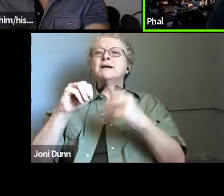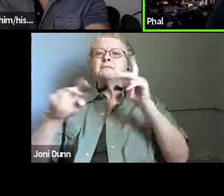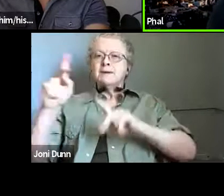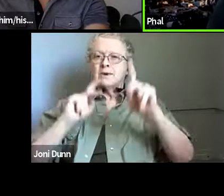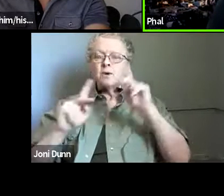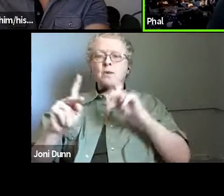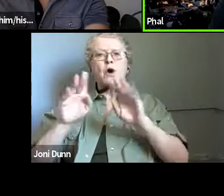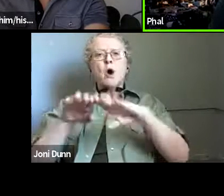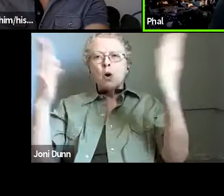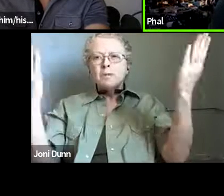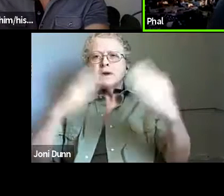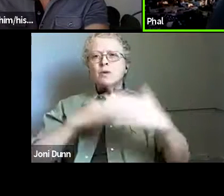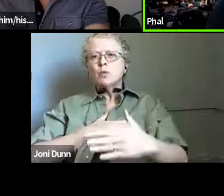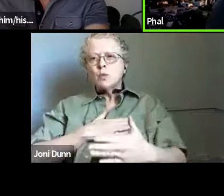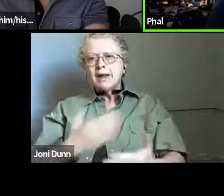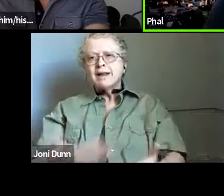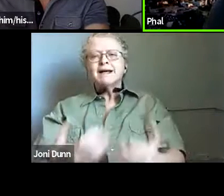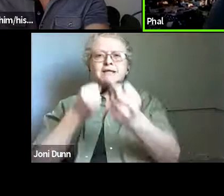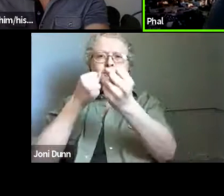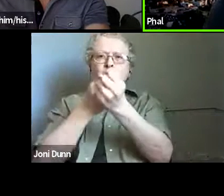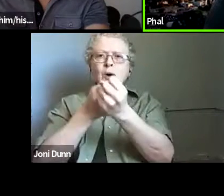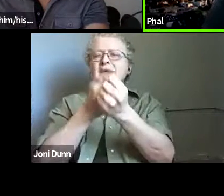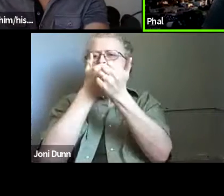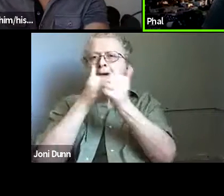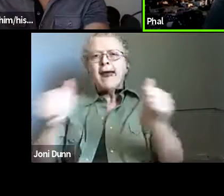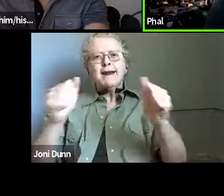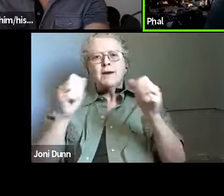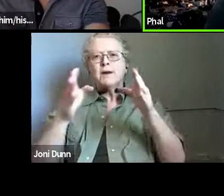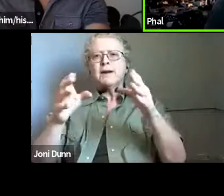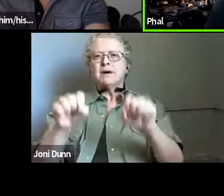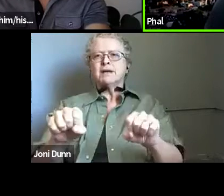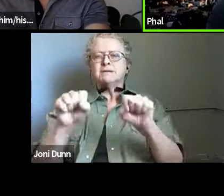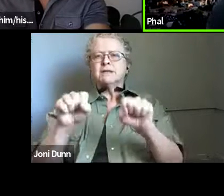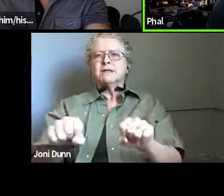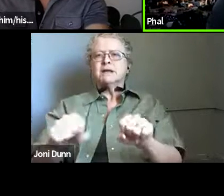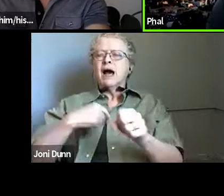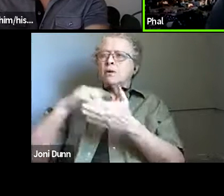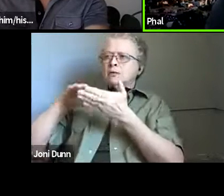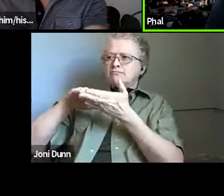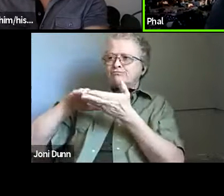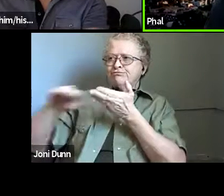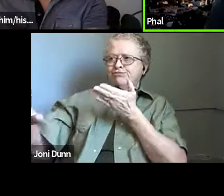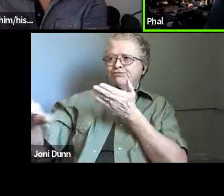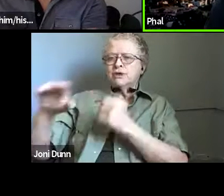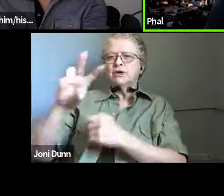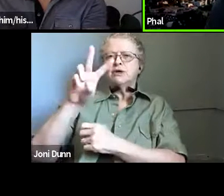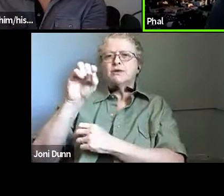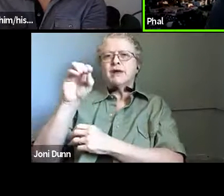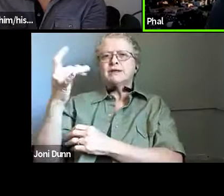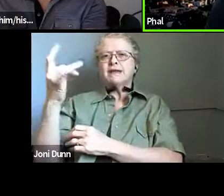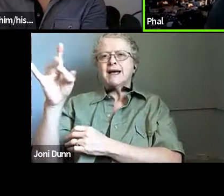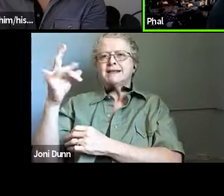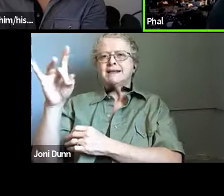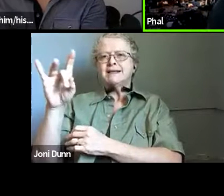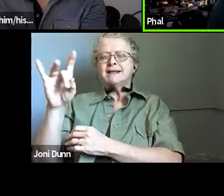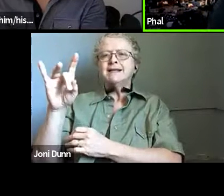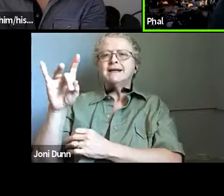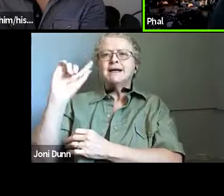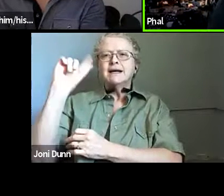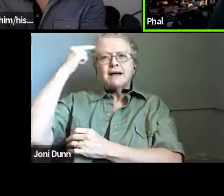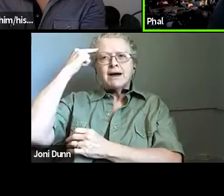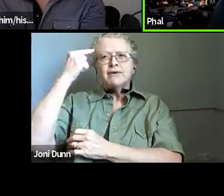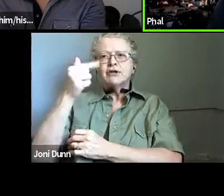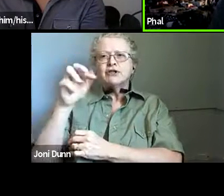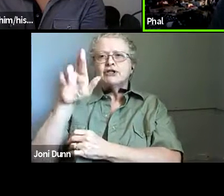support me in any way that they could, I was able to get a pardon from Governor Jerry Brown in 2018. And that's how I ultimately got my status back.